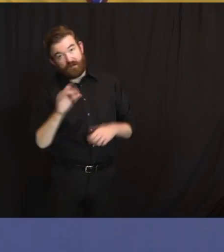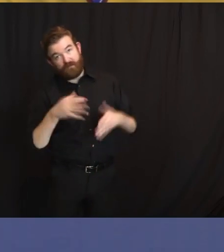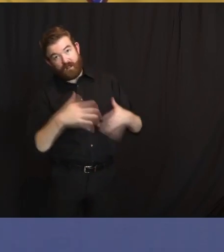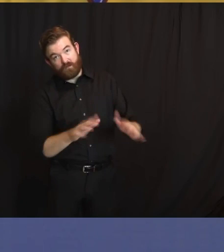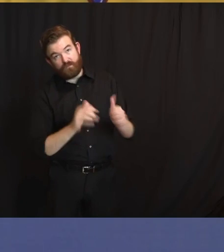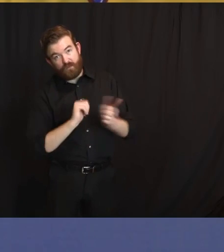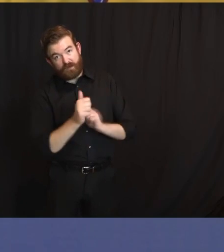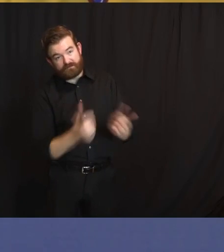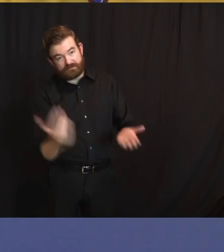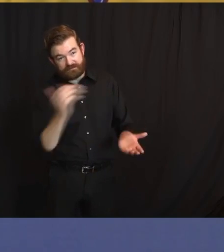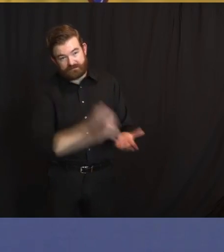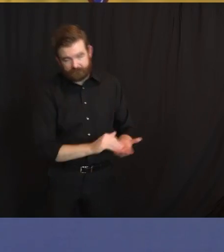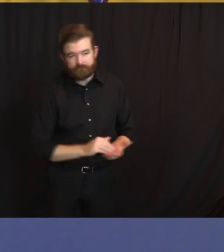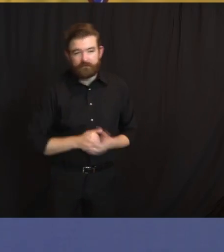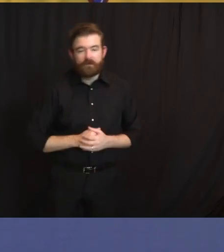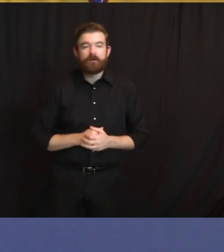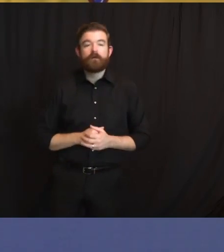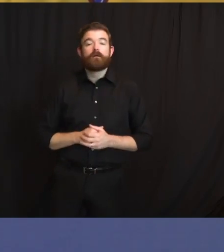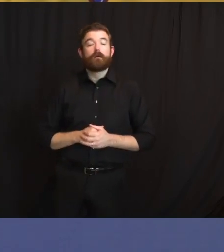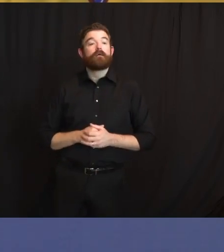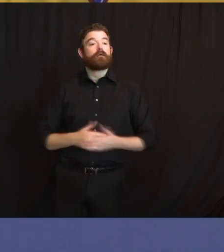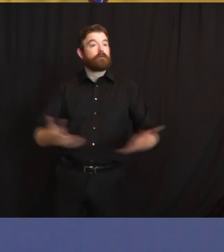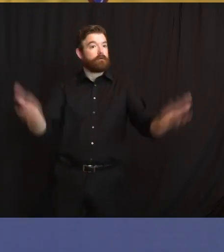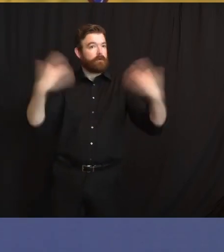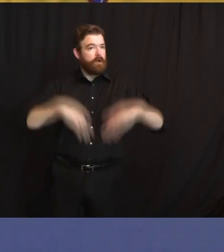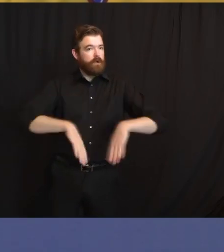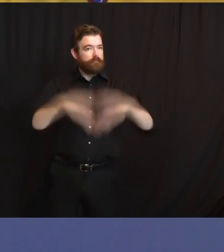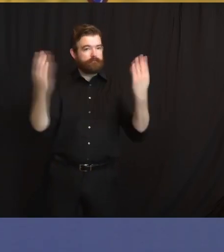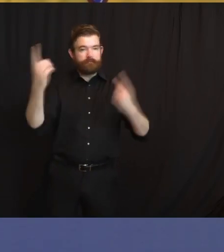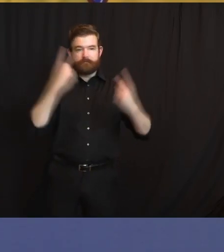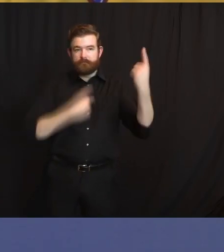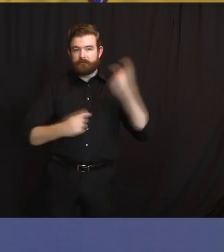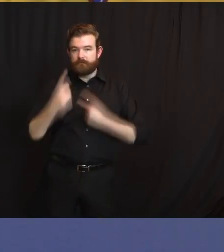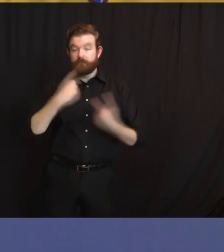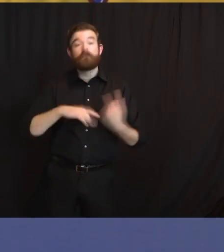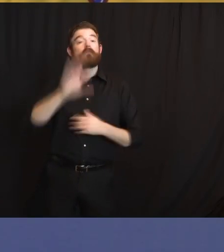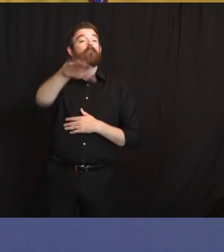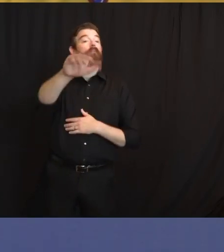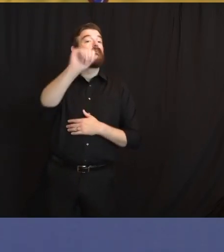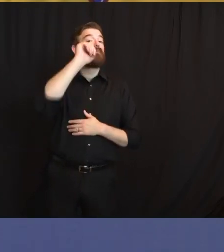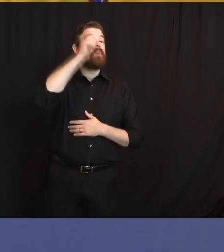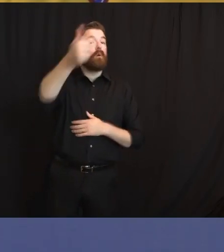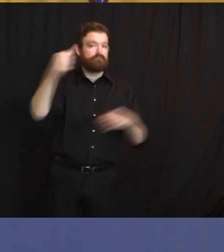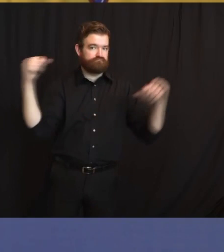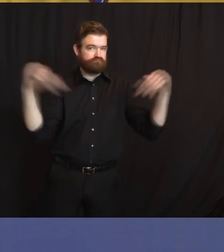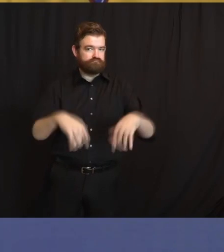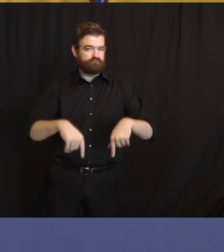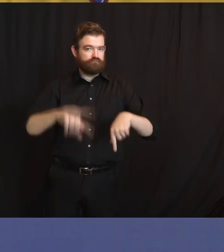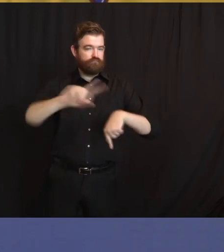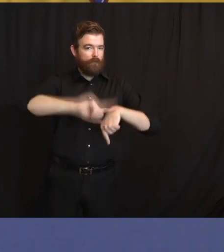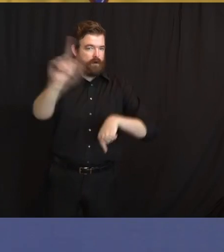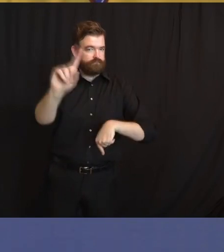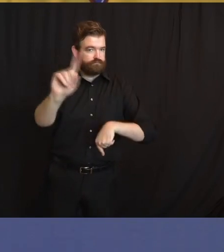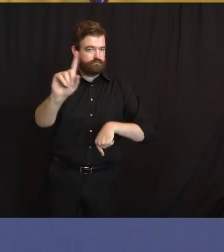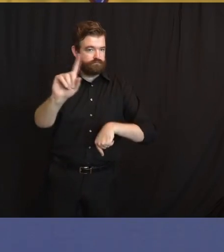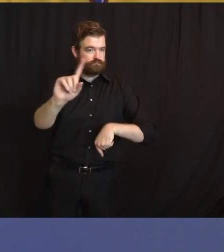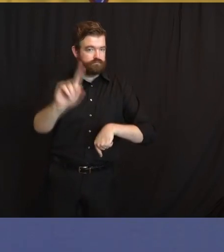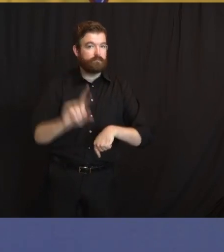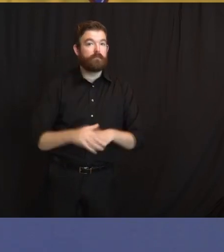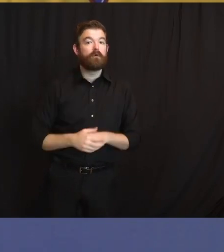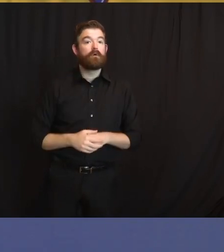do, we will be together at 1 o'clock, Dan Bryan tells me tomorrow. And we'll be with you this